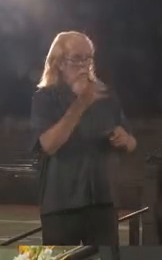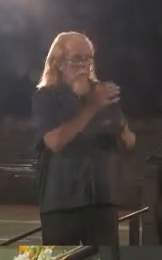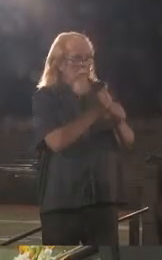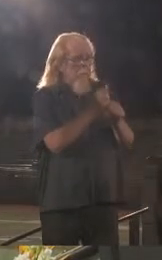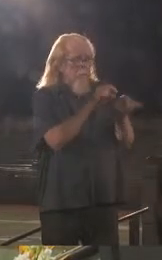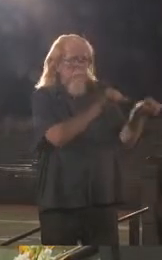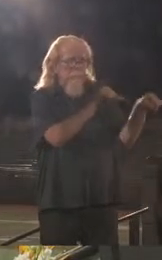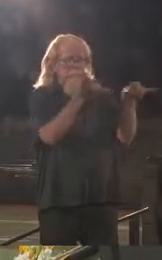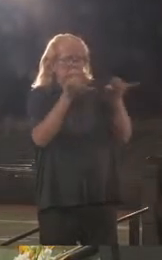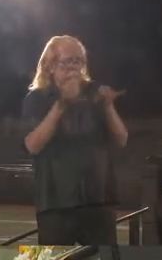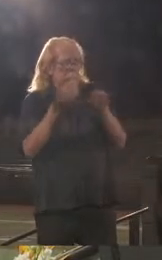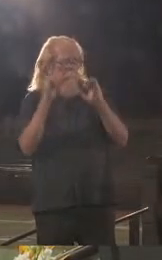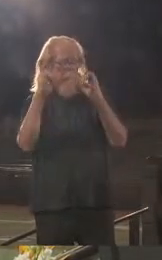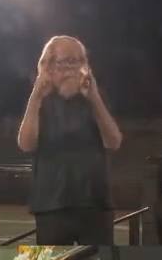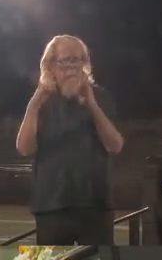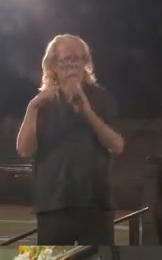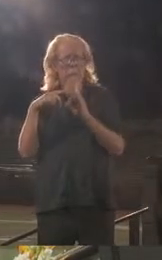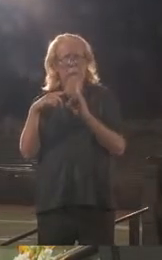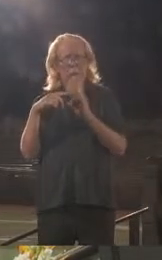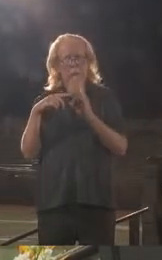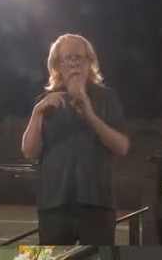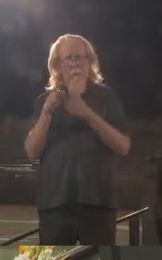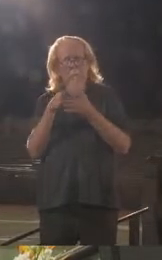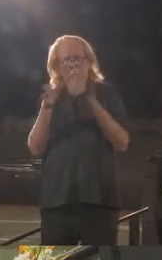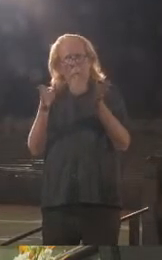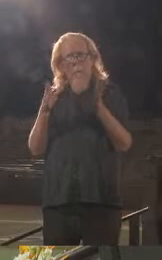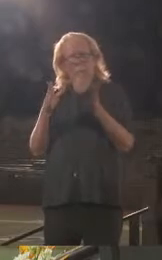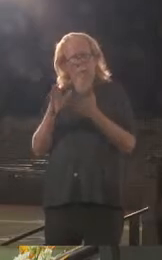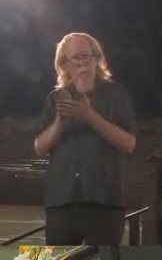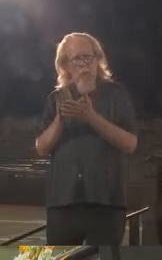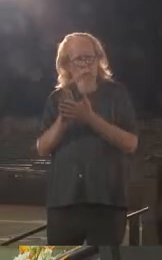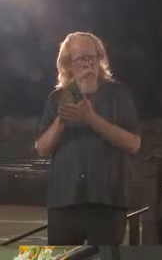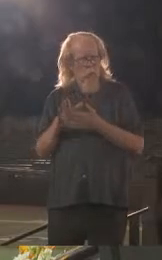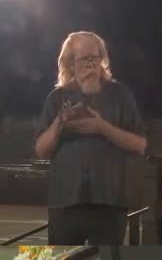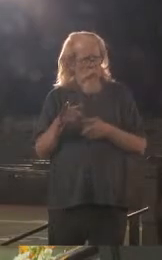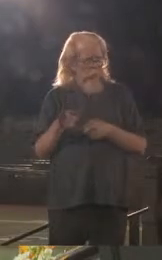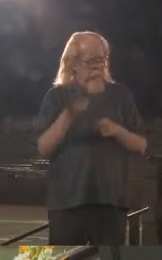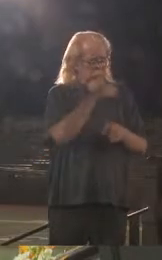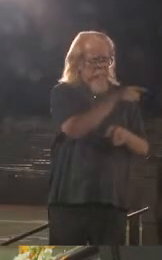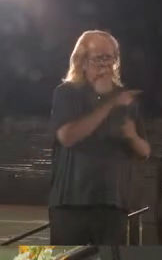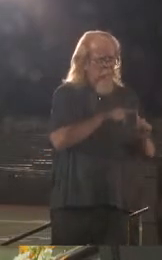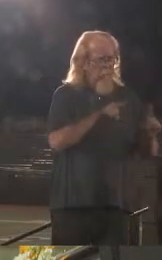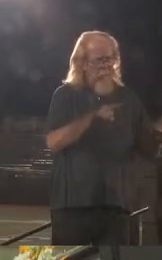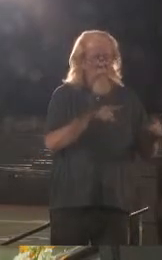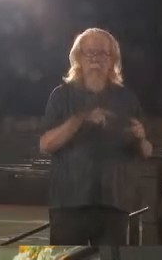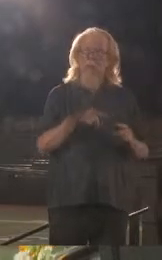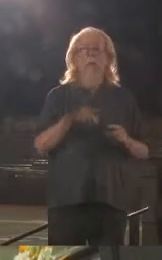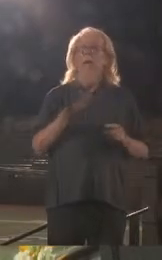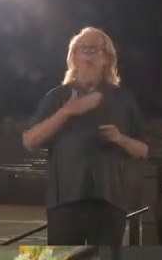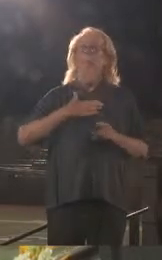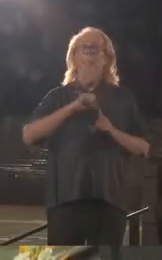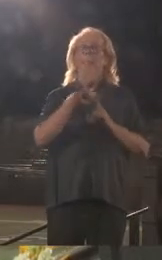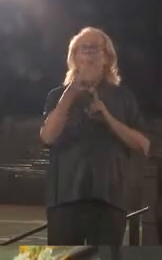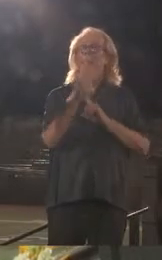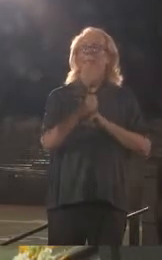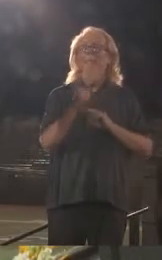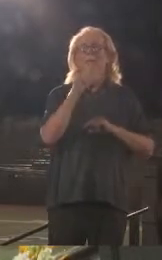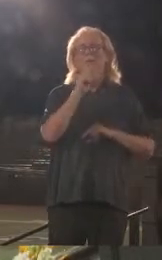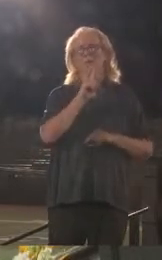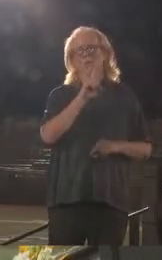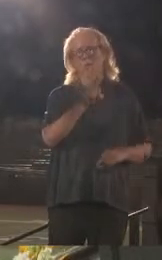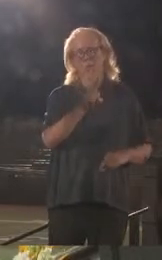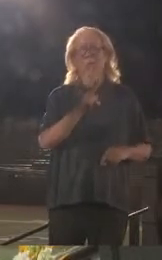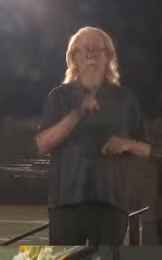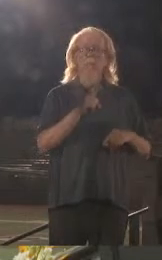same education at a public school that you would if you were to stay here." But in my case, this was not true. I left the early